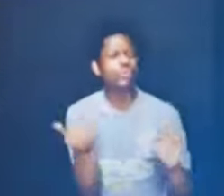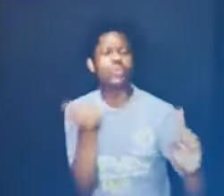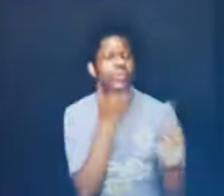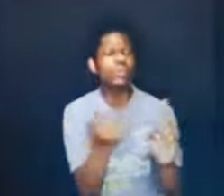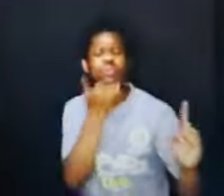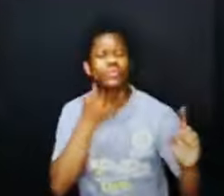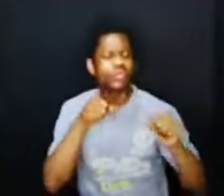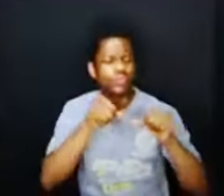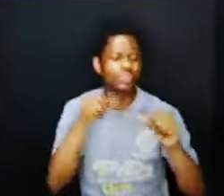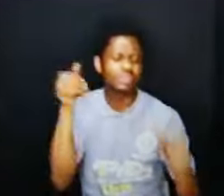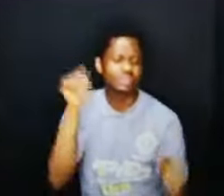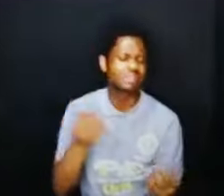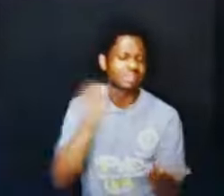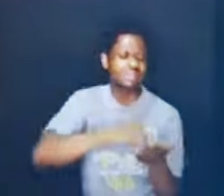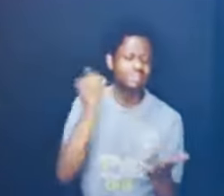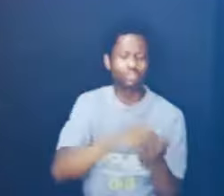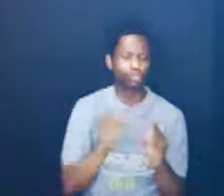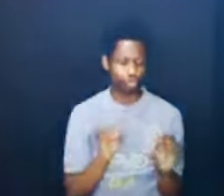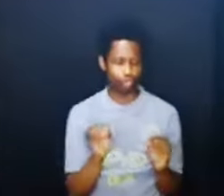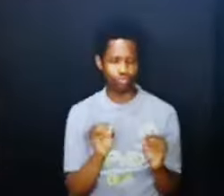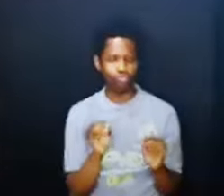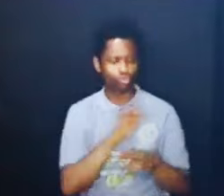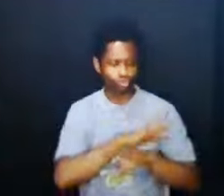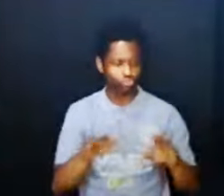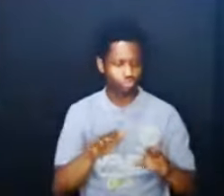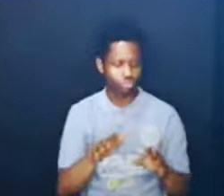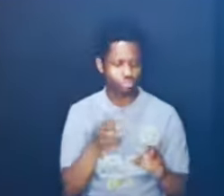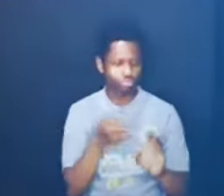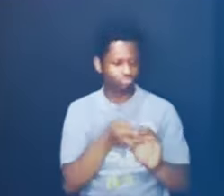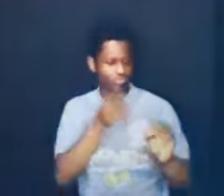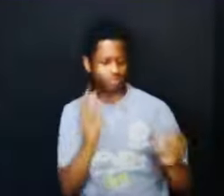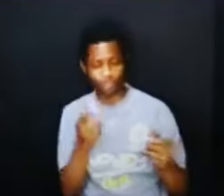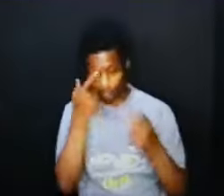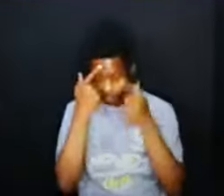dwells in you. Romans 5